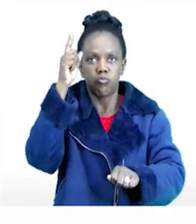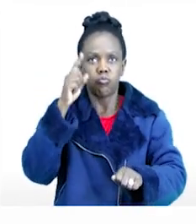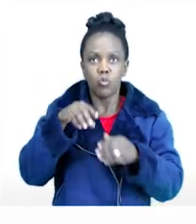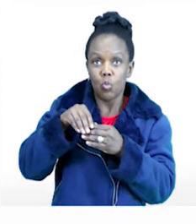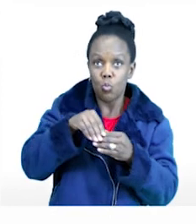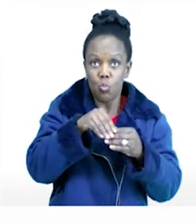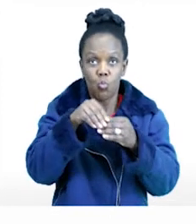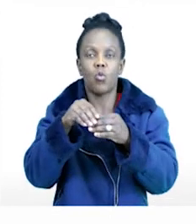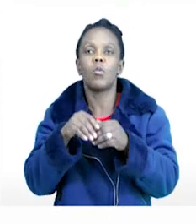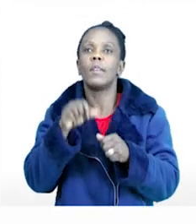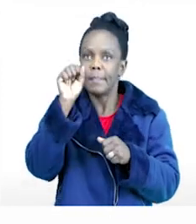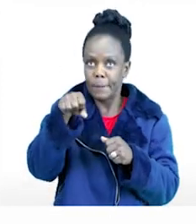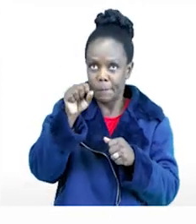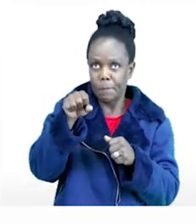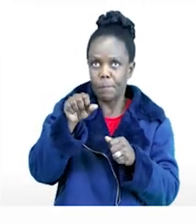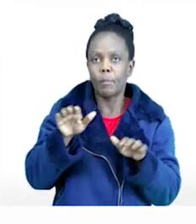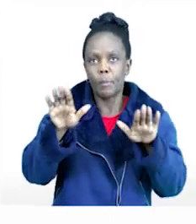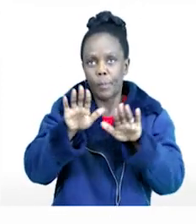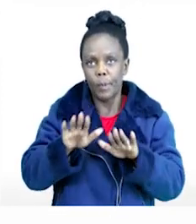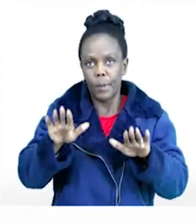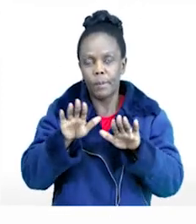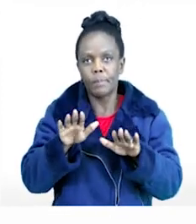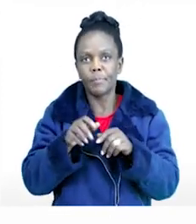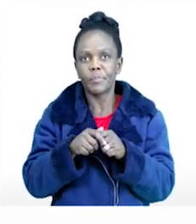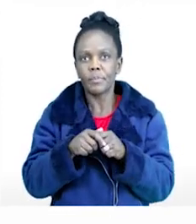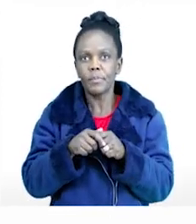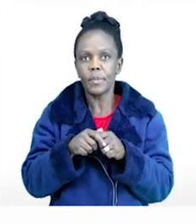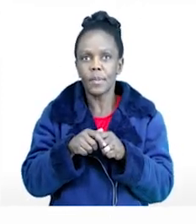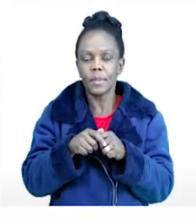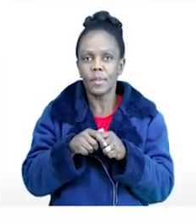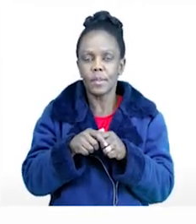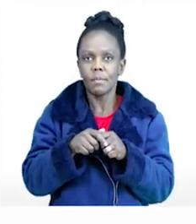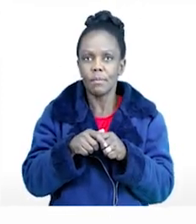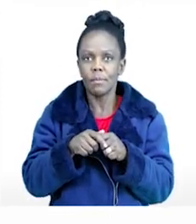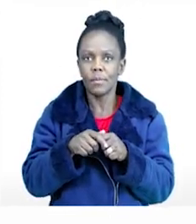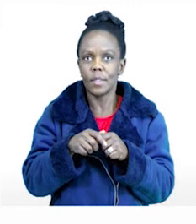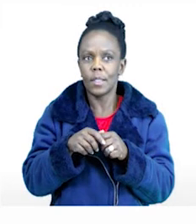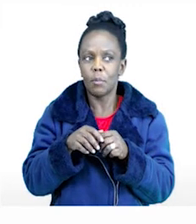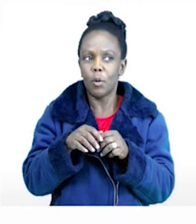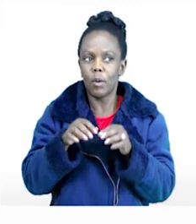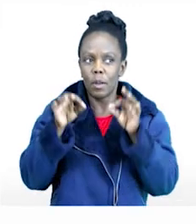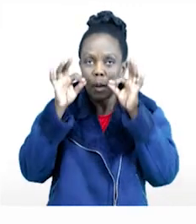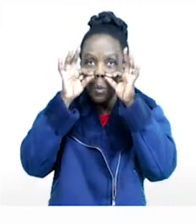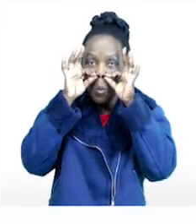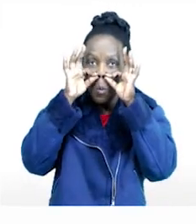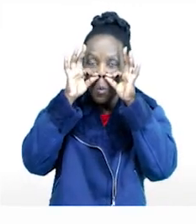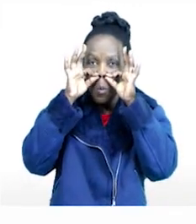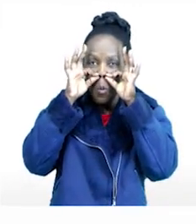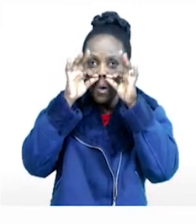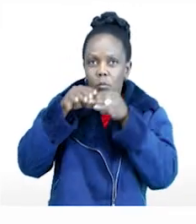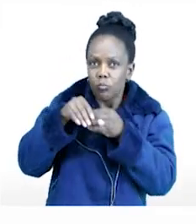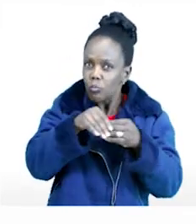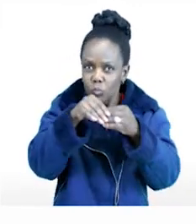color the tractor. How about a toy hippo? Can you use a toy hippo to move